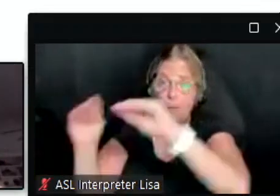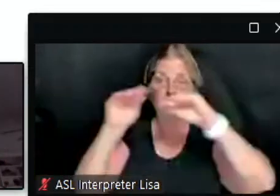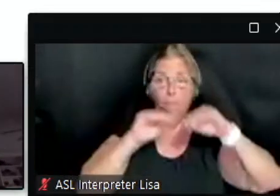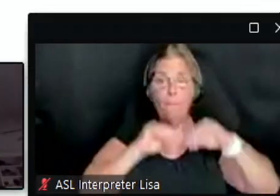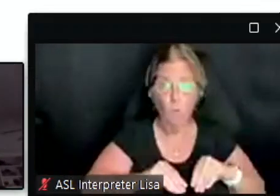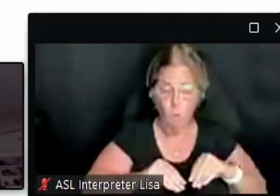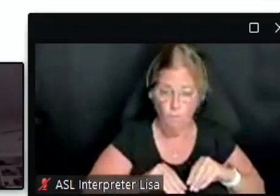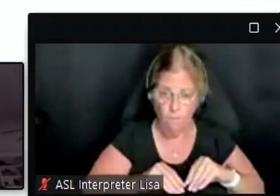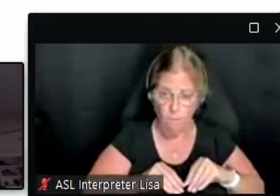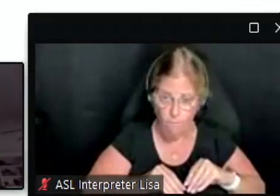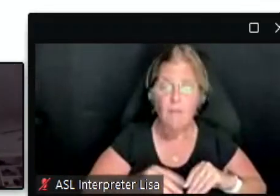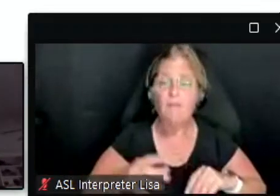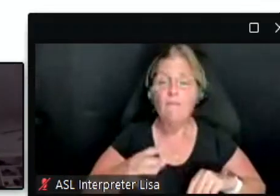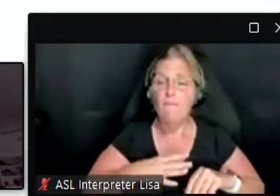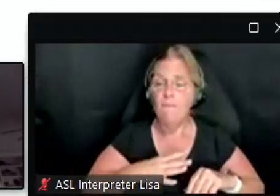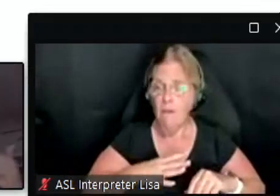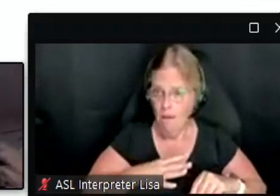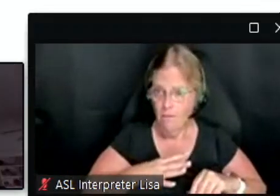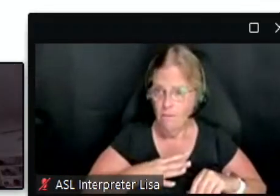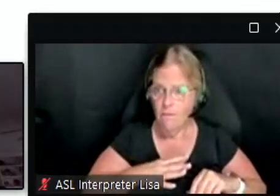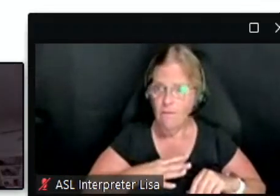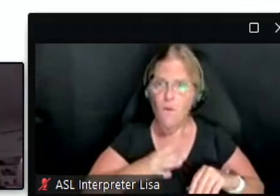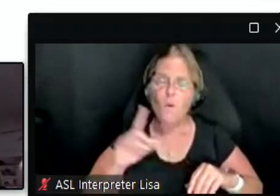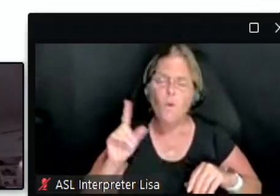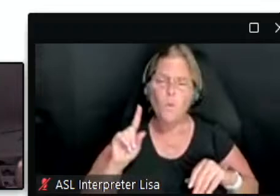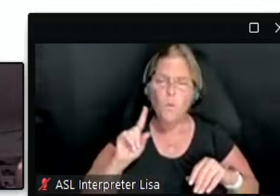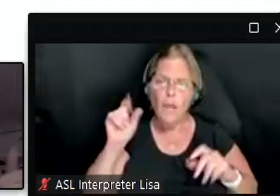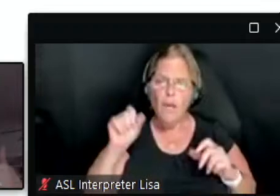okay, well, where are places that we could build that in?